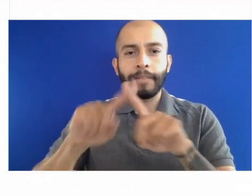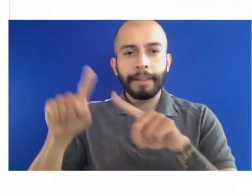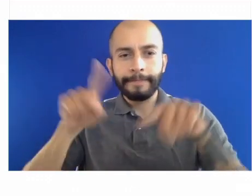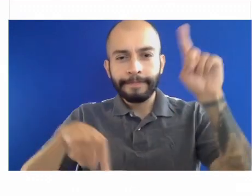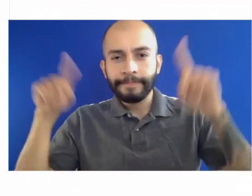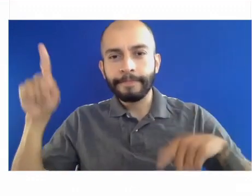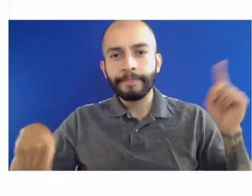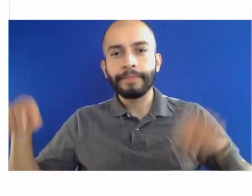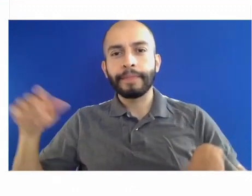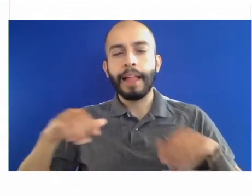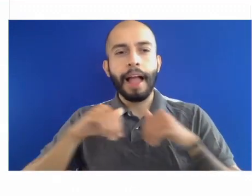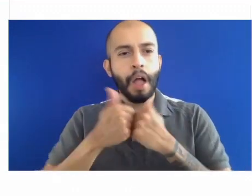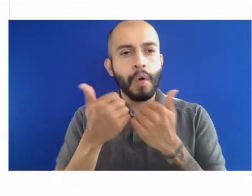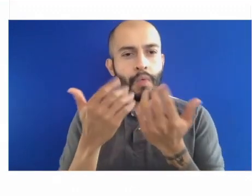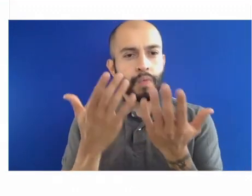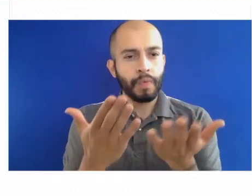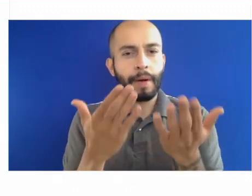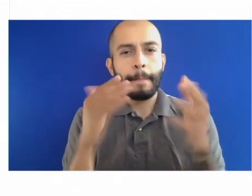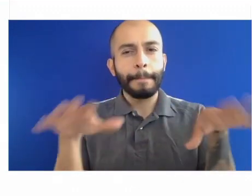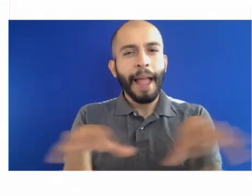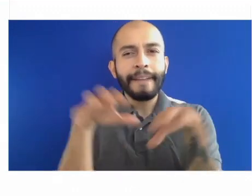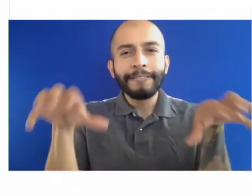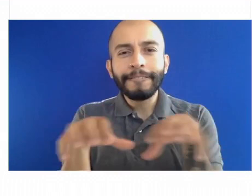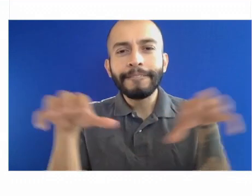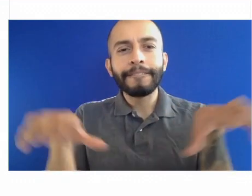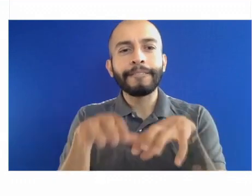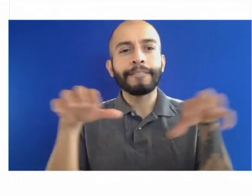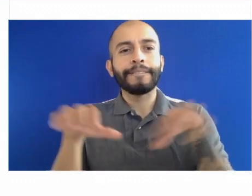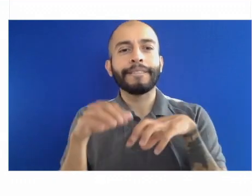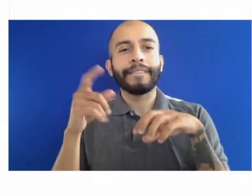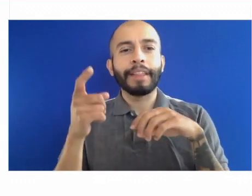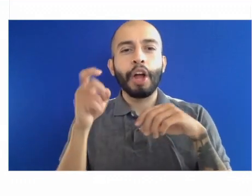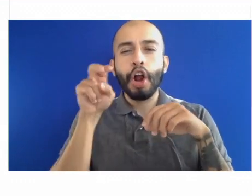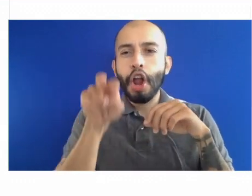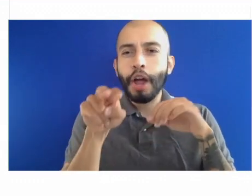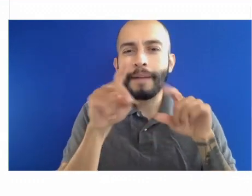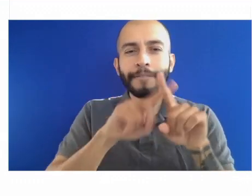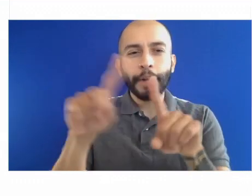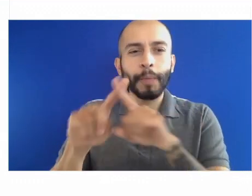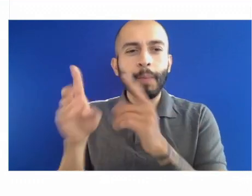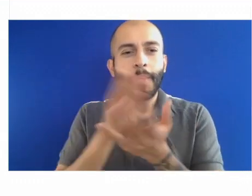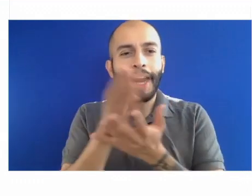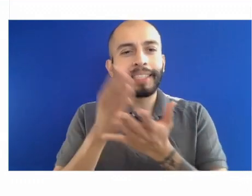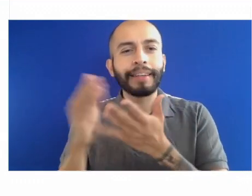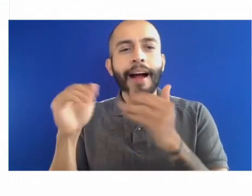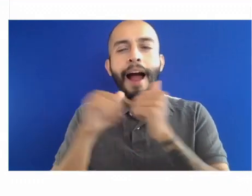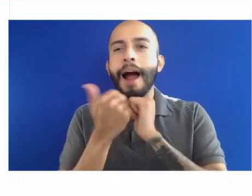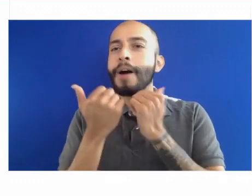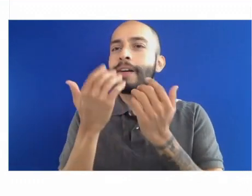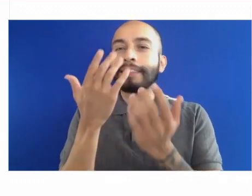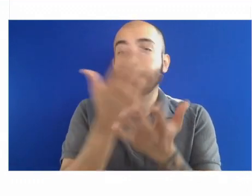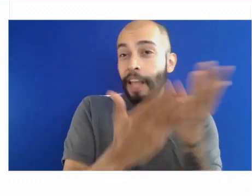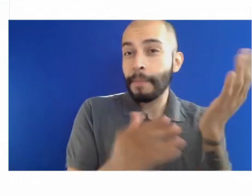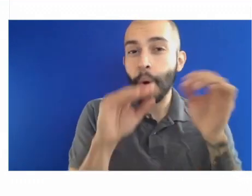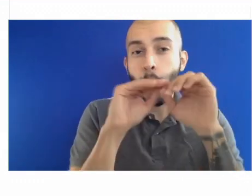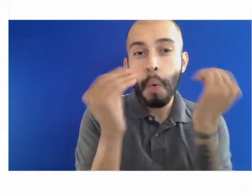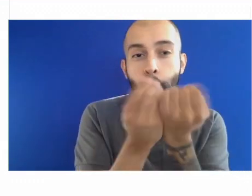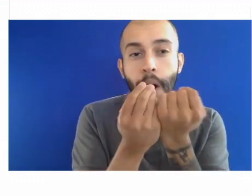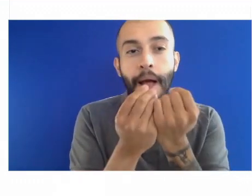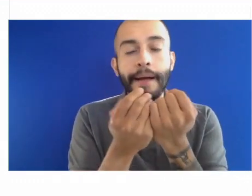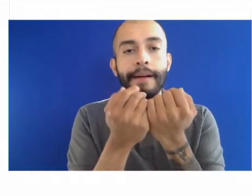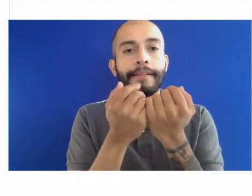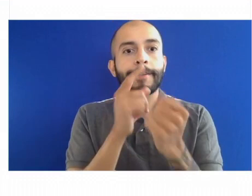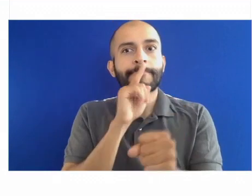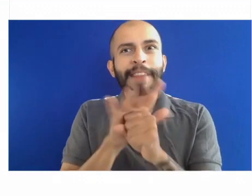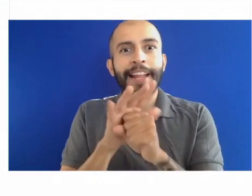of the ways in which some of the organizations that are committed to promoting vaccine refusal do so,